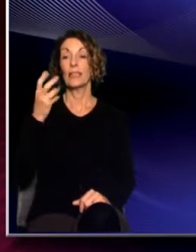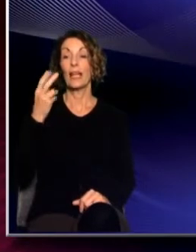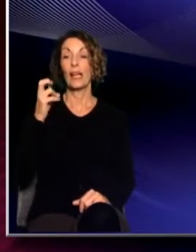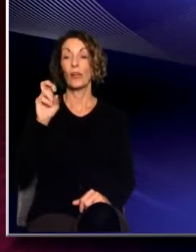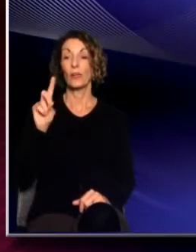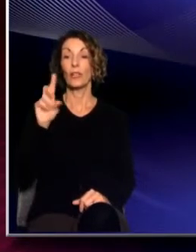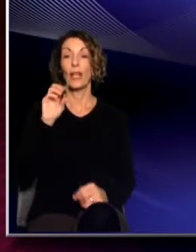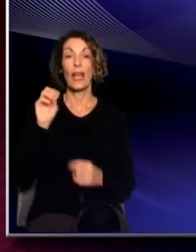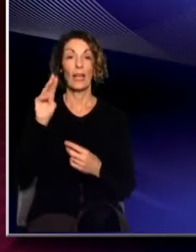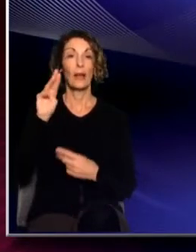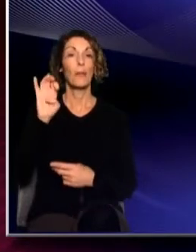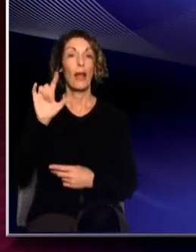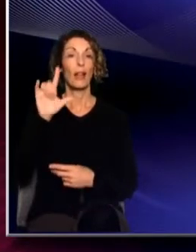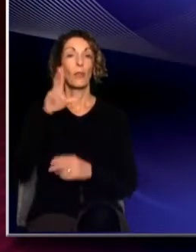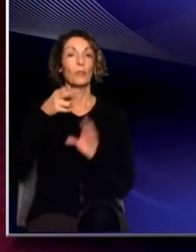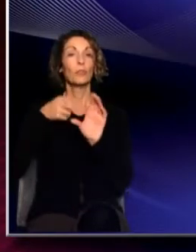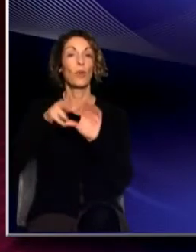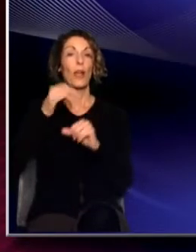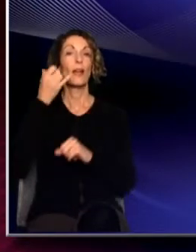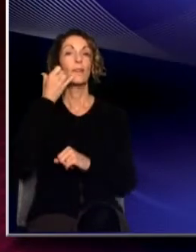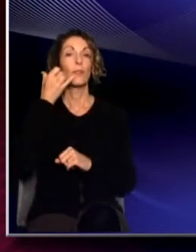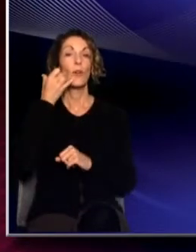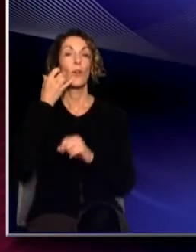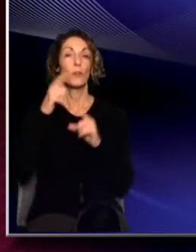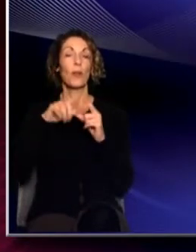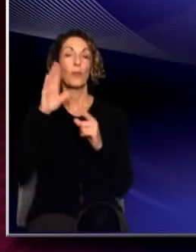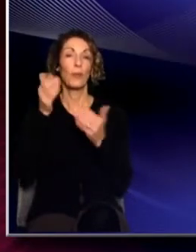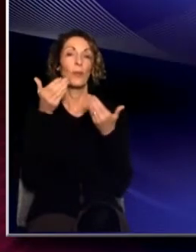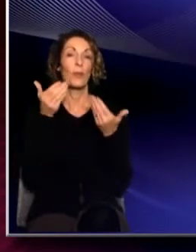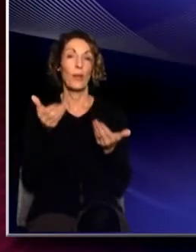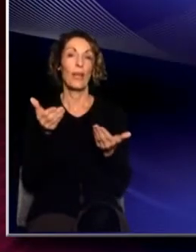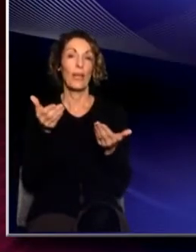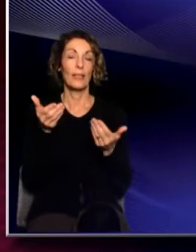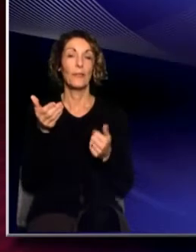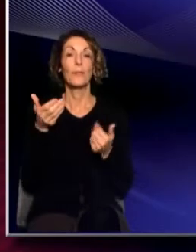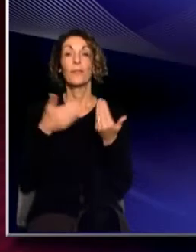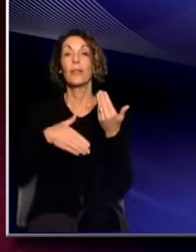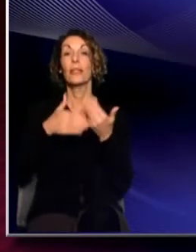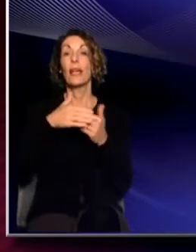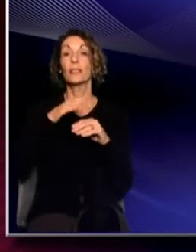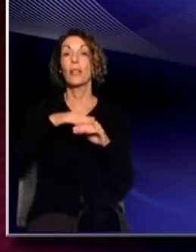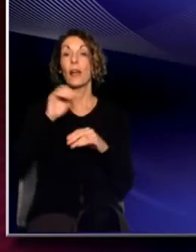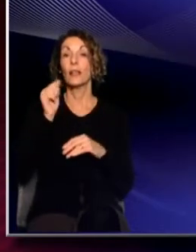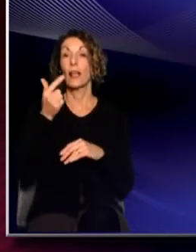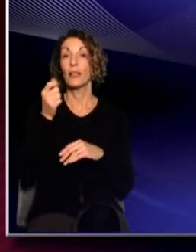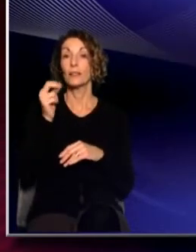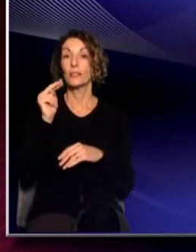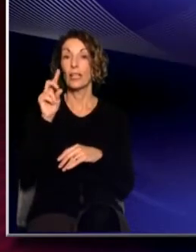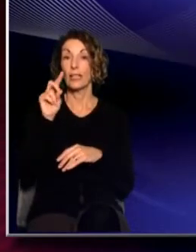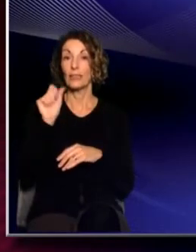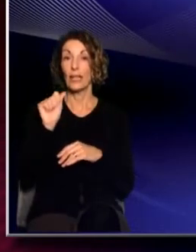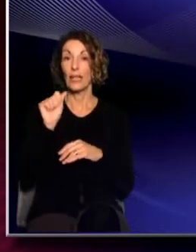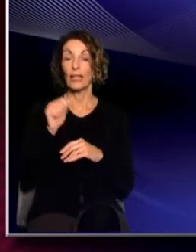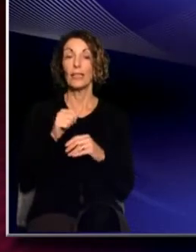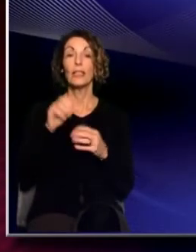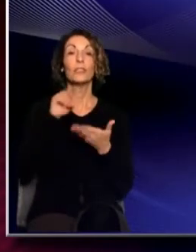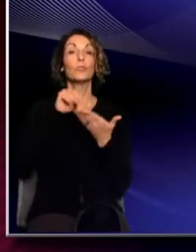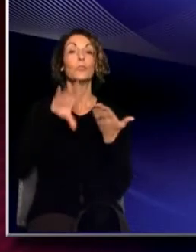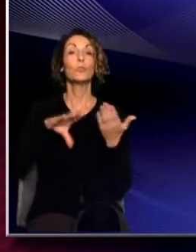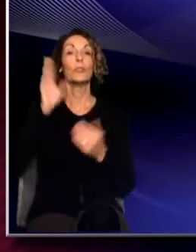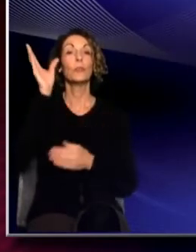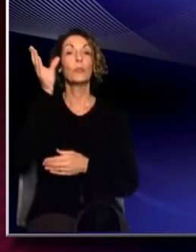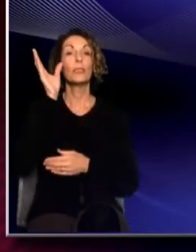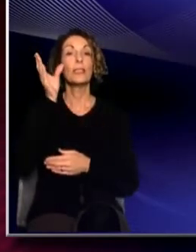by telephone, since that's what they had indicated, but we'll go ahead. Next item on the agenda is a student presentation